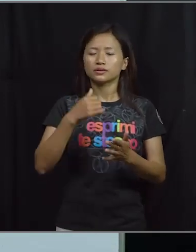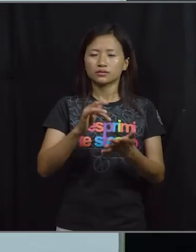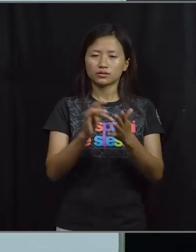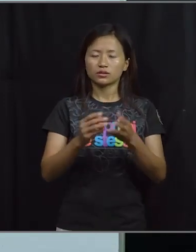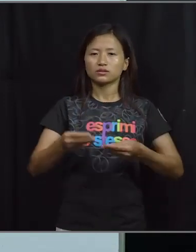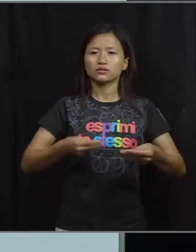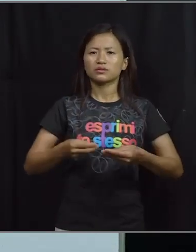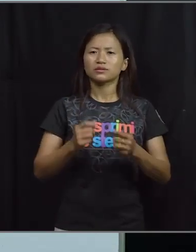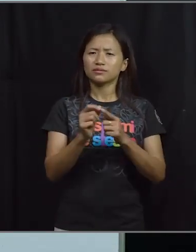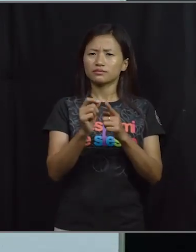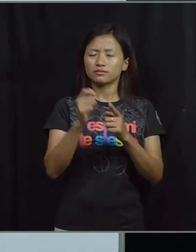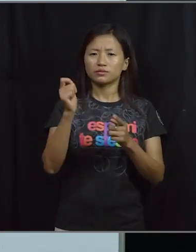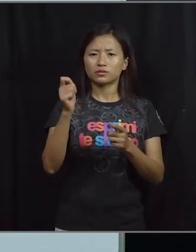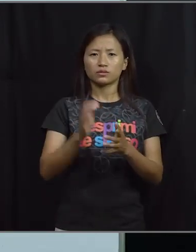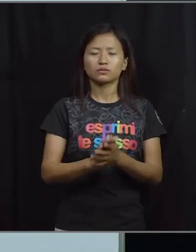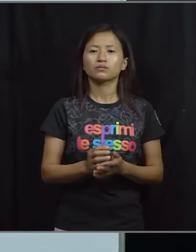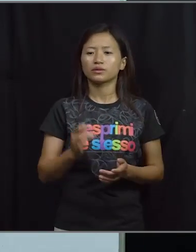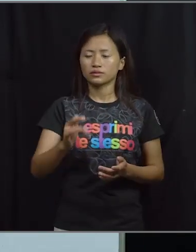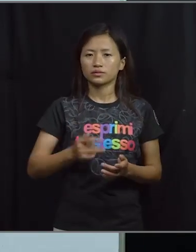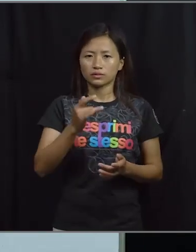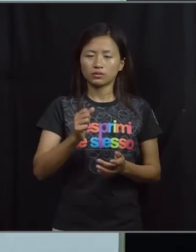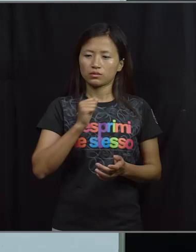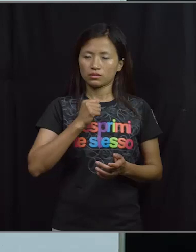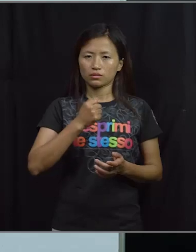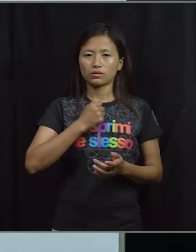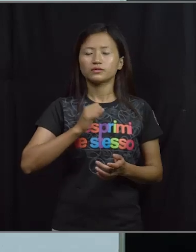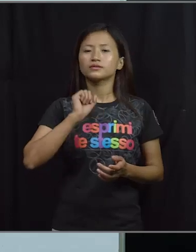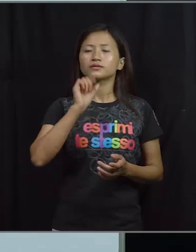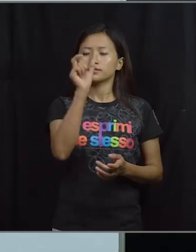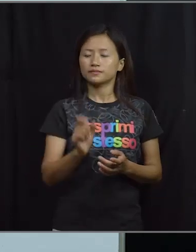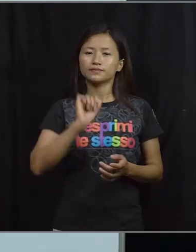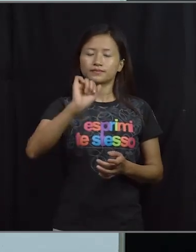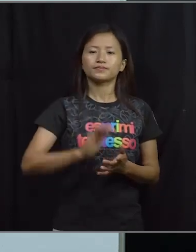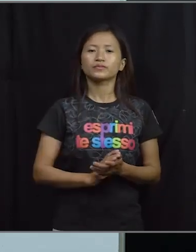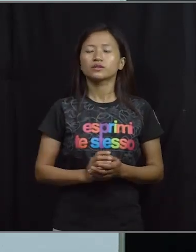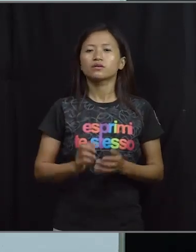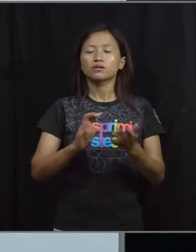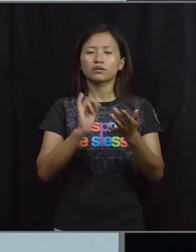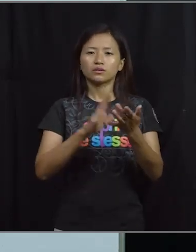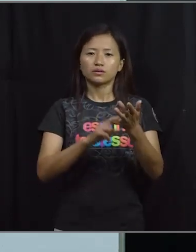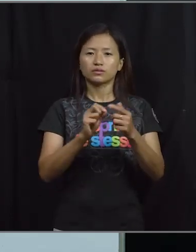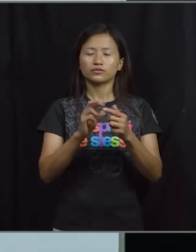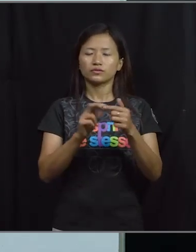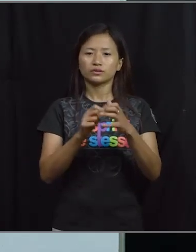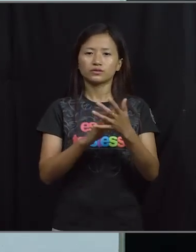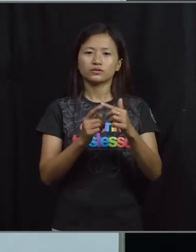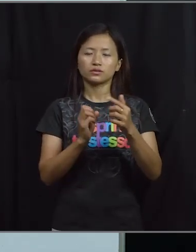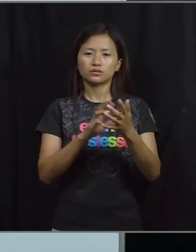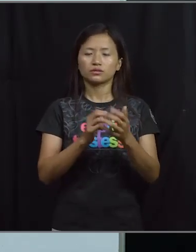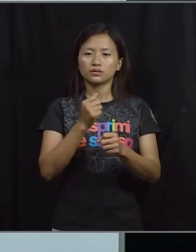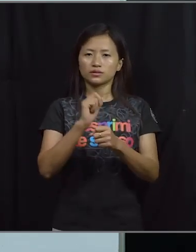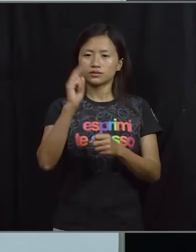enterprises and creation of new product by themselves. So these first generation entrepreneurs are known as innovative entrepreneurs. second